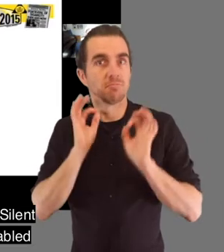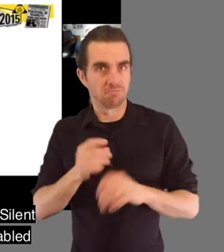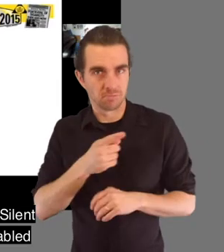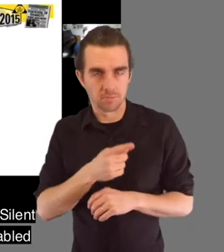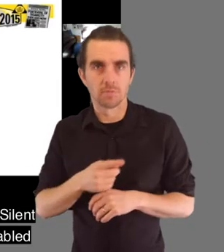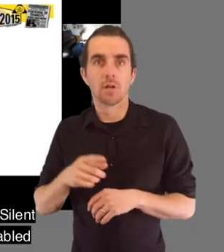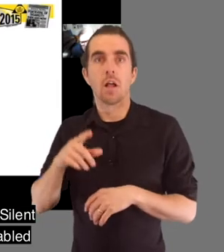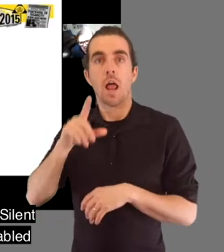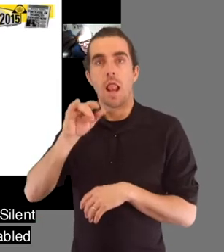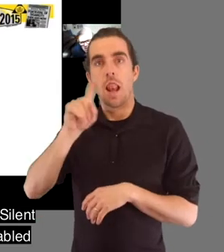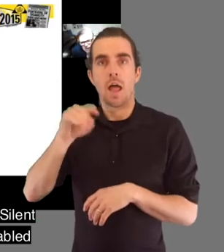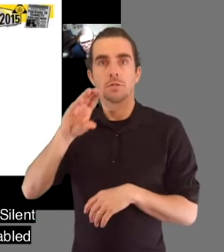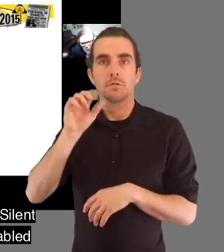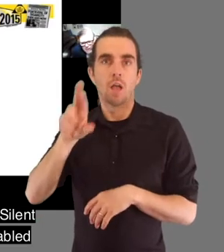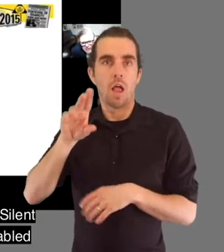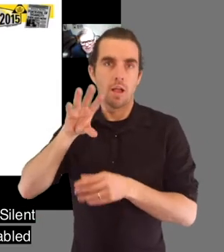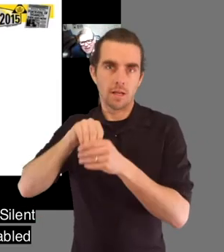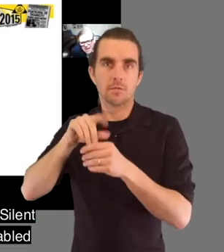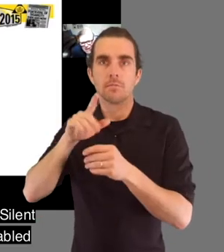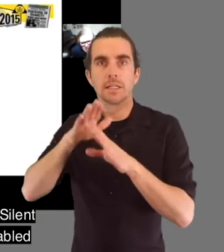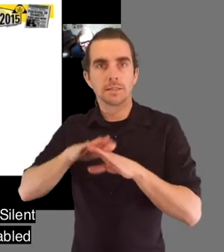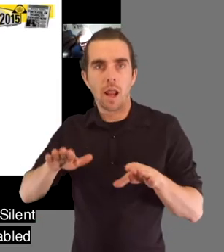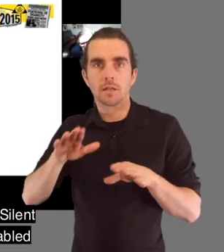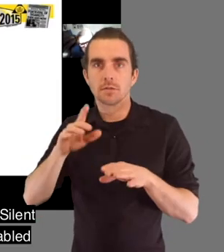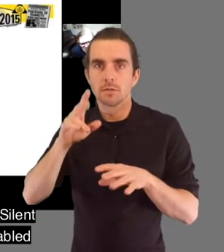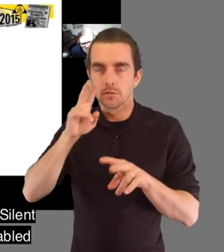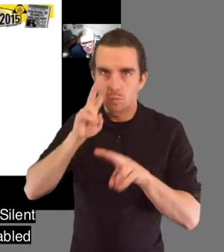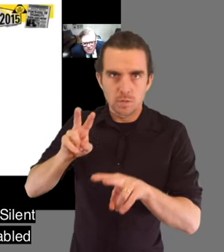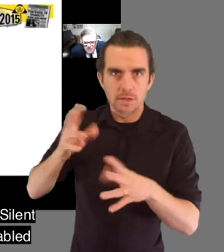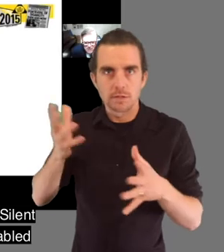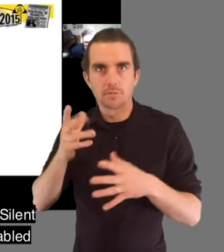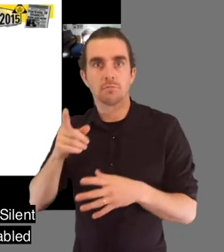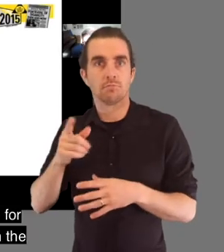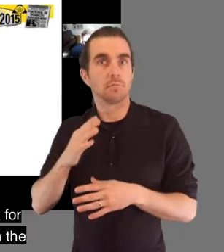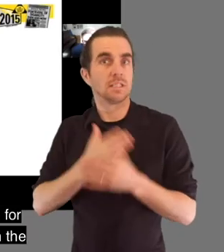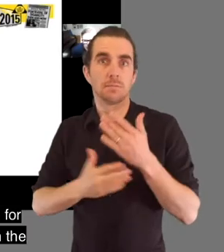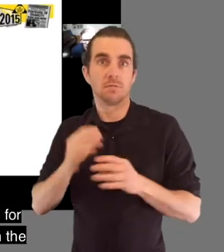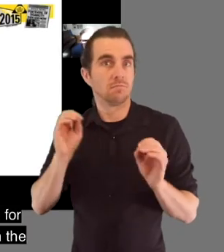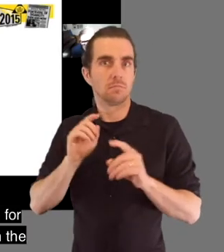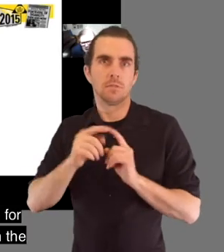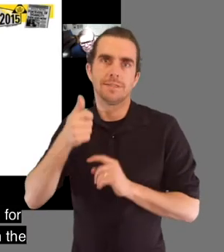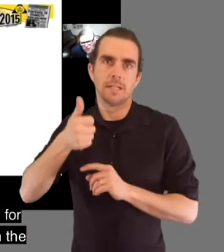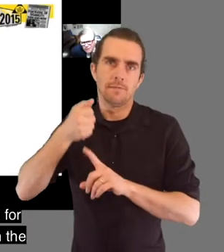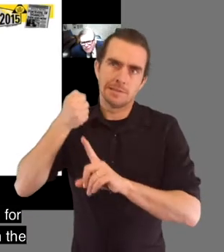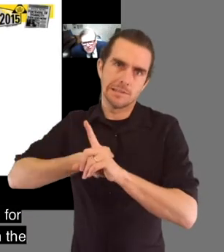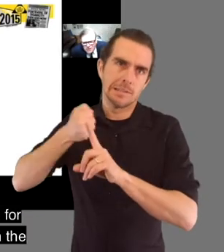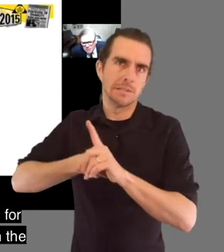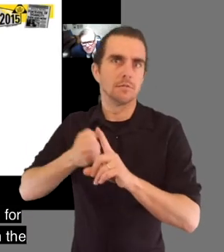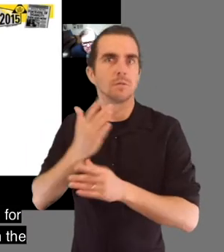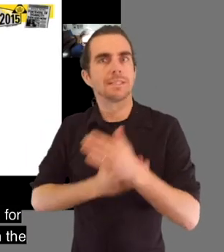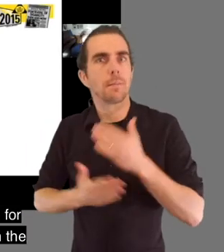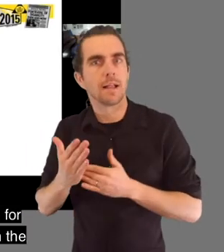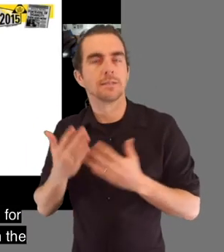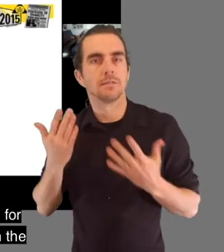And Liz Carr in Silent Witness is indeed not only a disabled person, but a leading advocate for